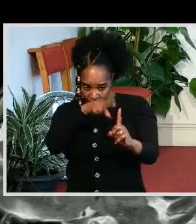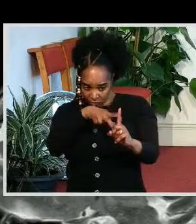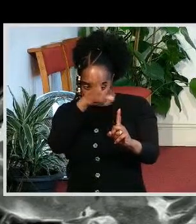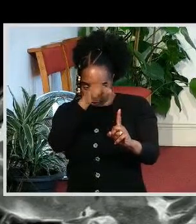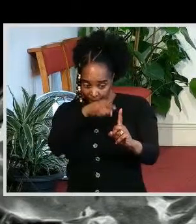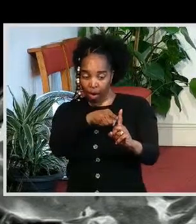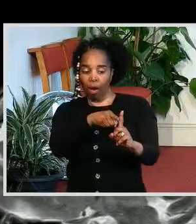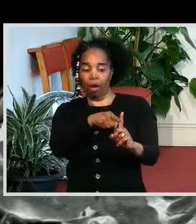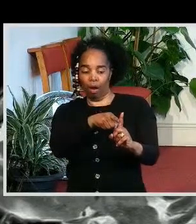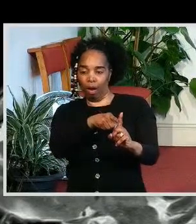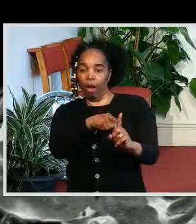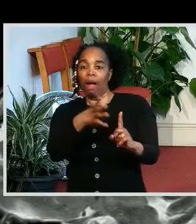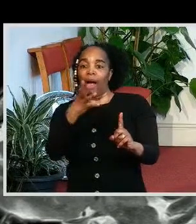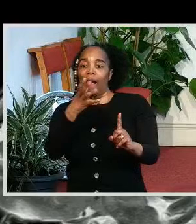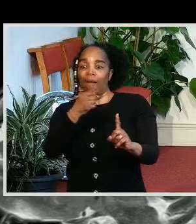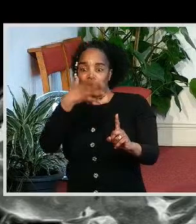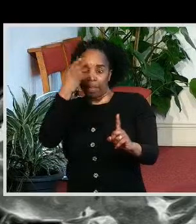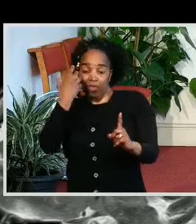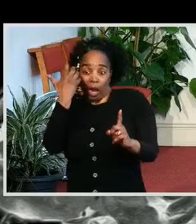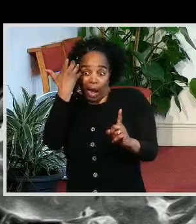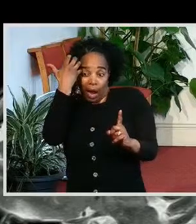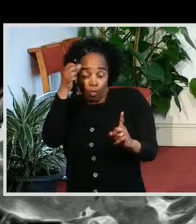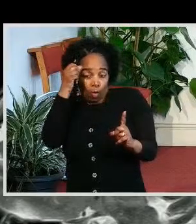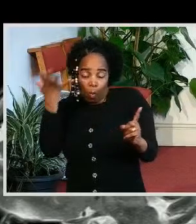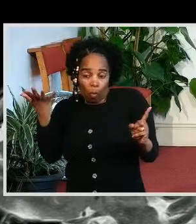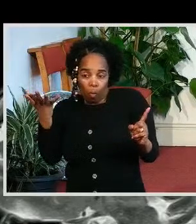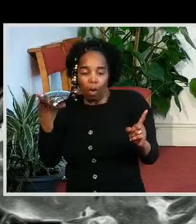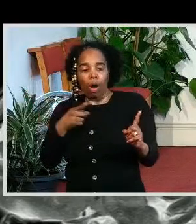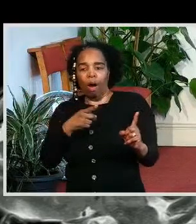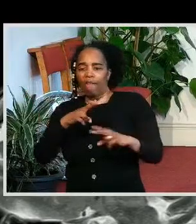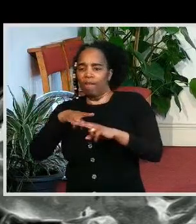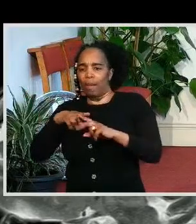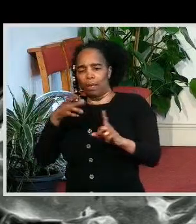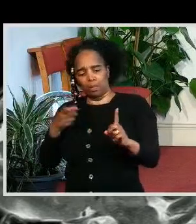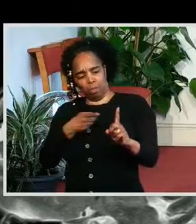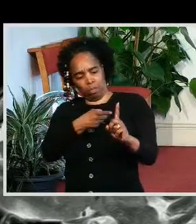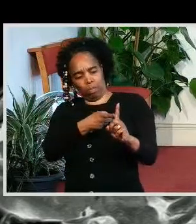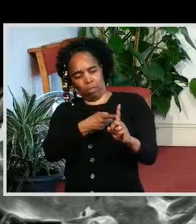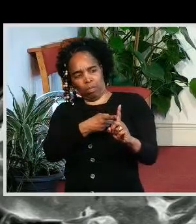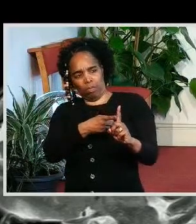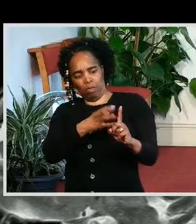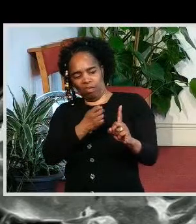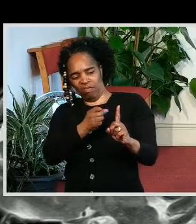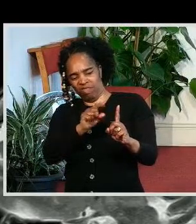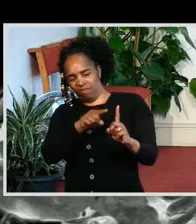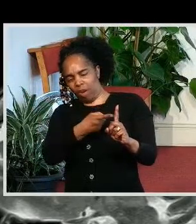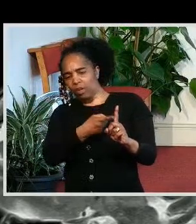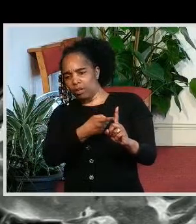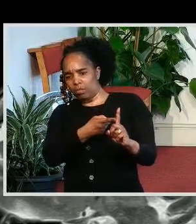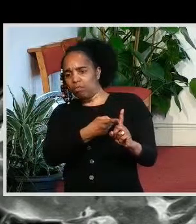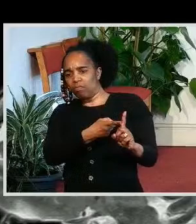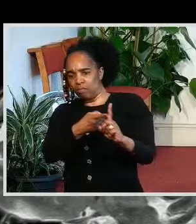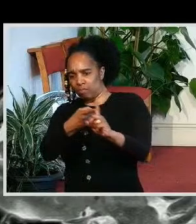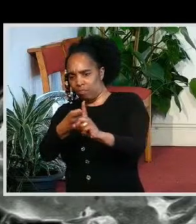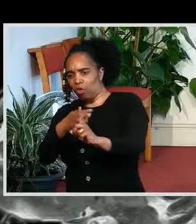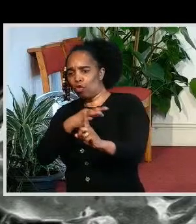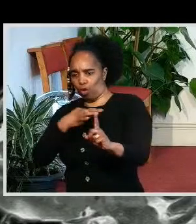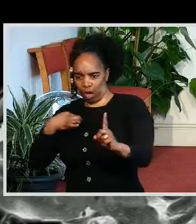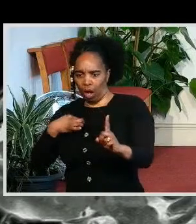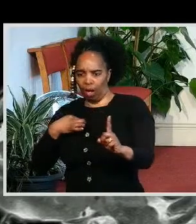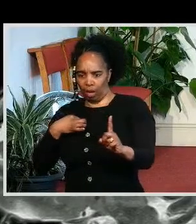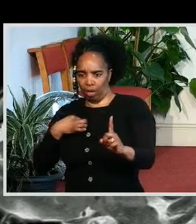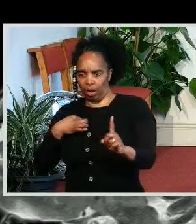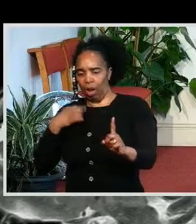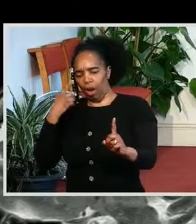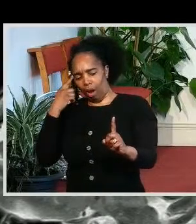and friends of the person who will bring a patient to the doctor or discuss it amongst the family because